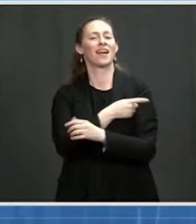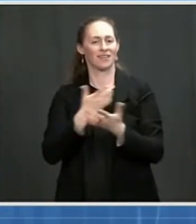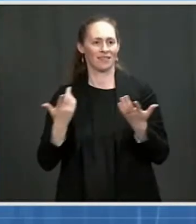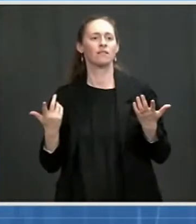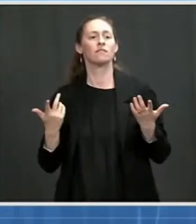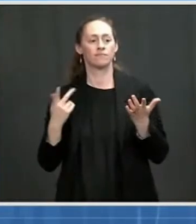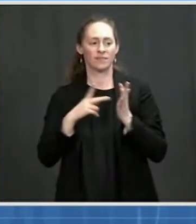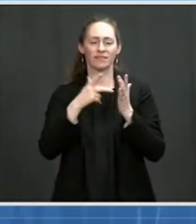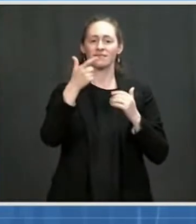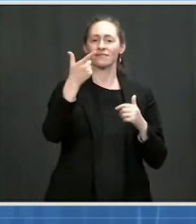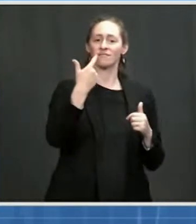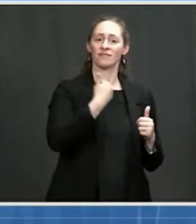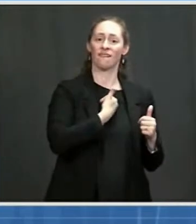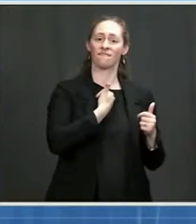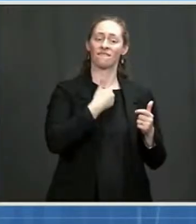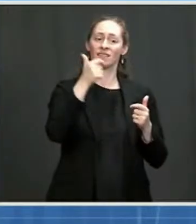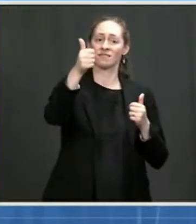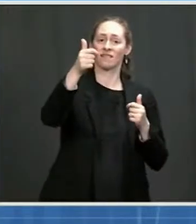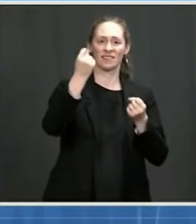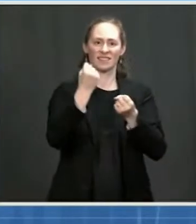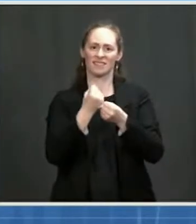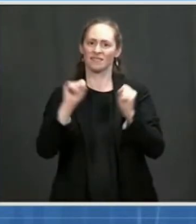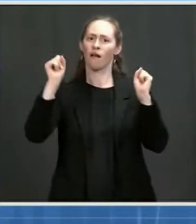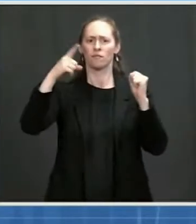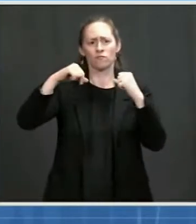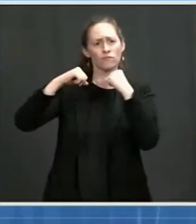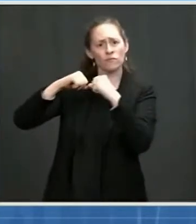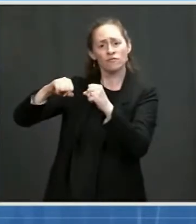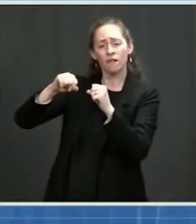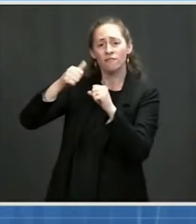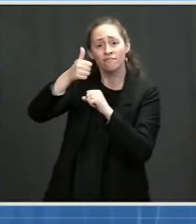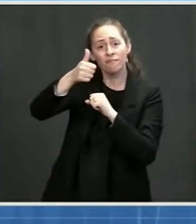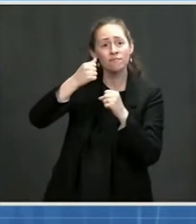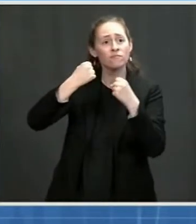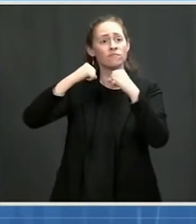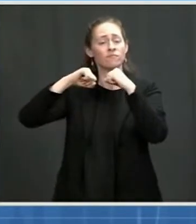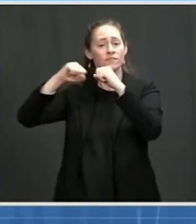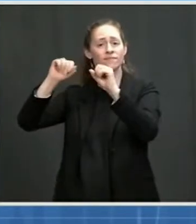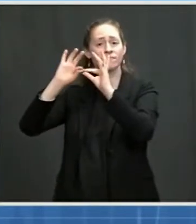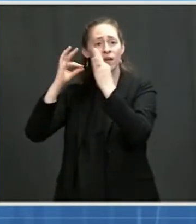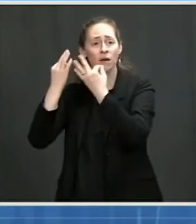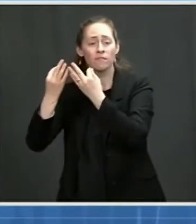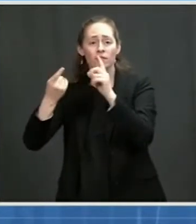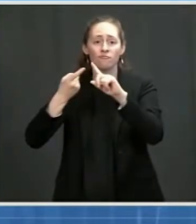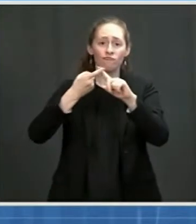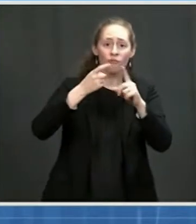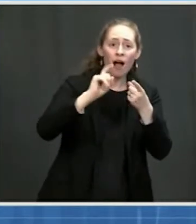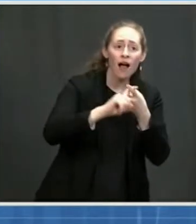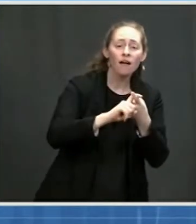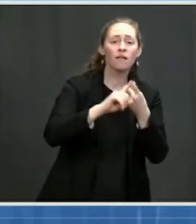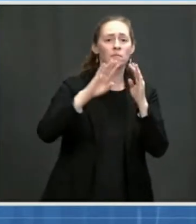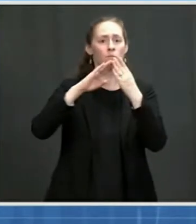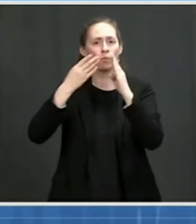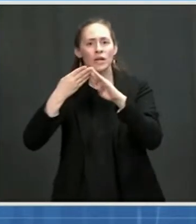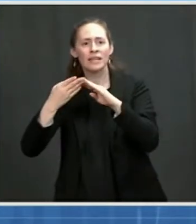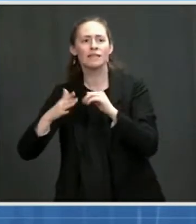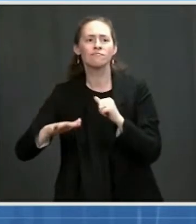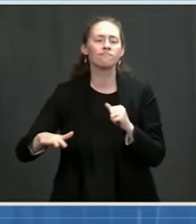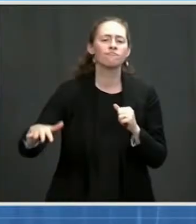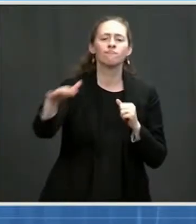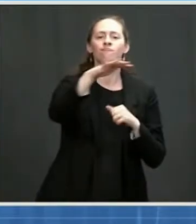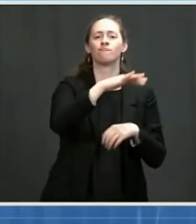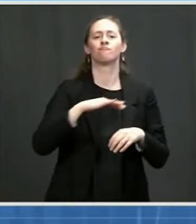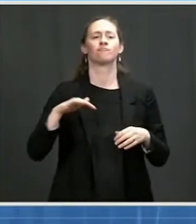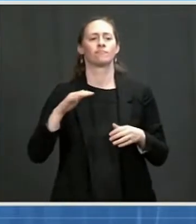mine, and my family's and my friends, and yours, and the health of people who can't get vaccinated because of their